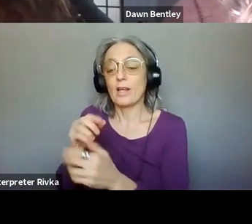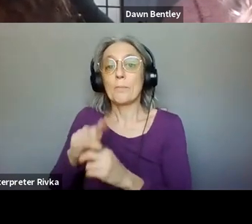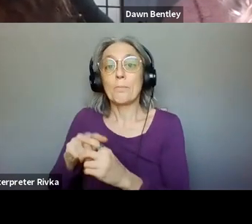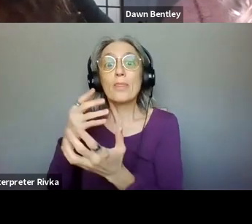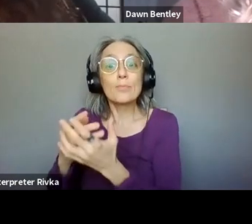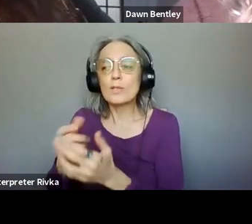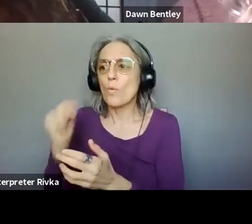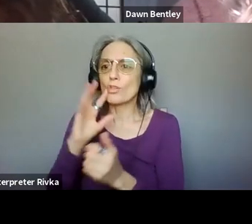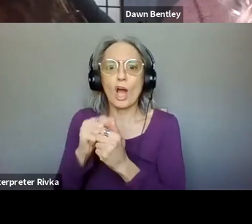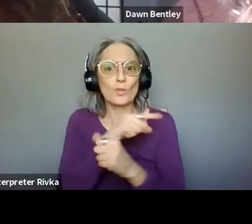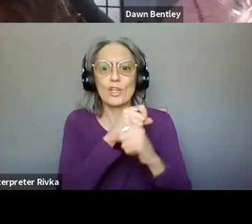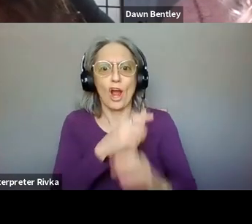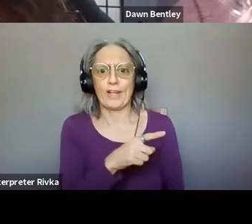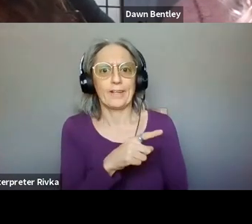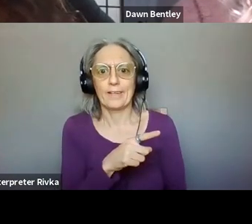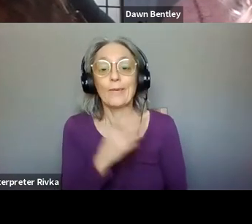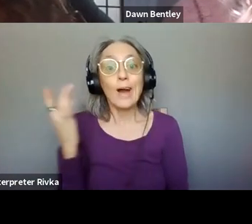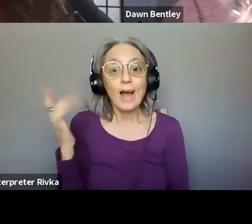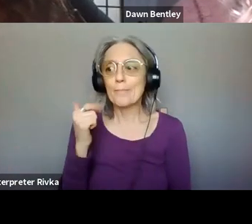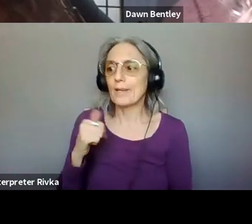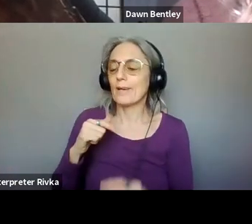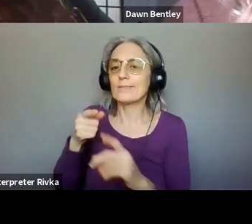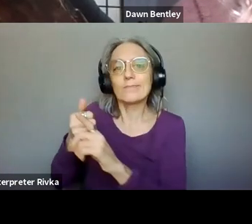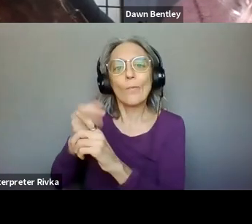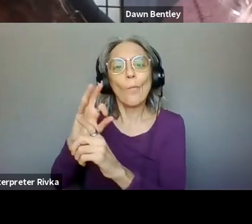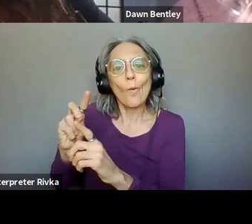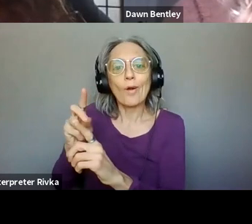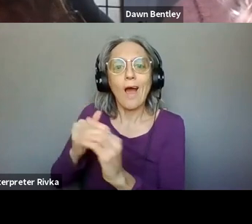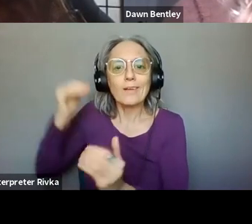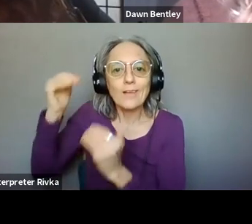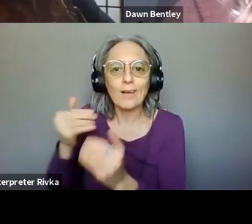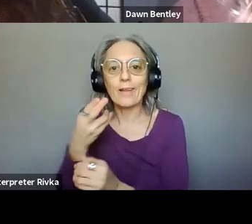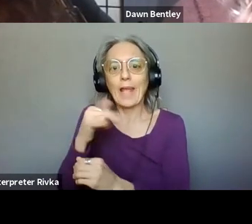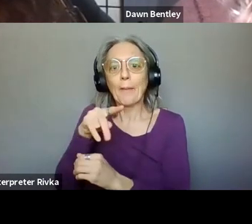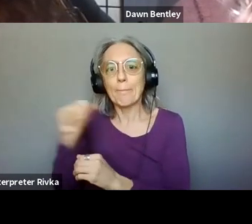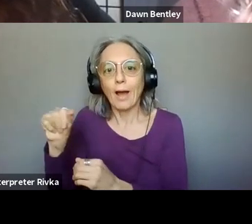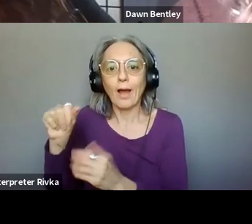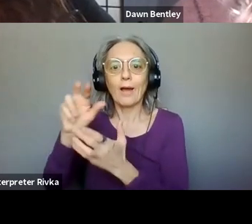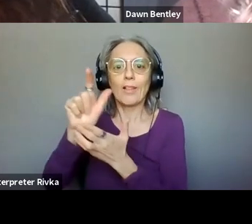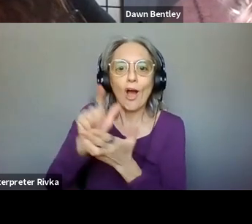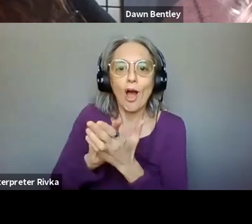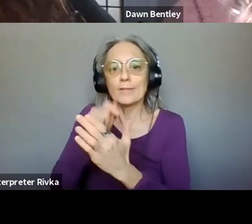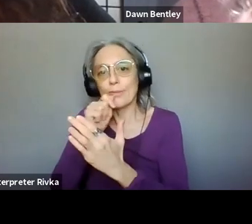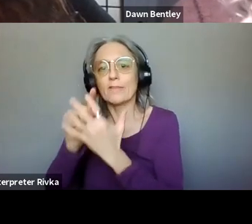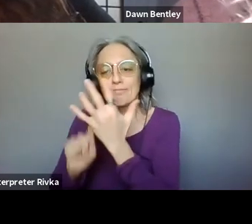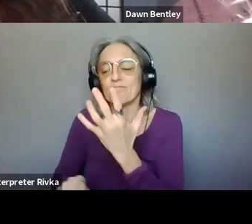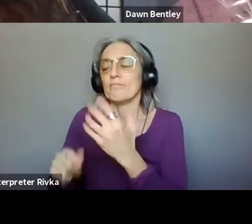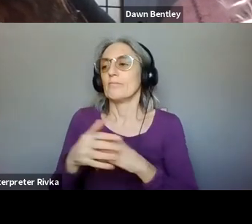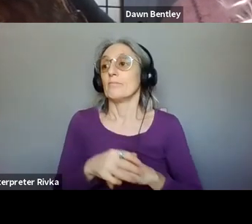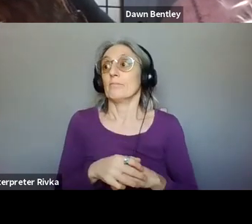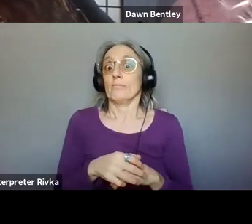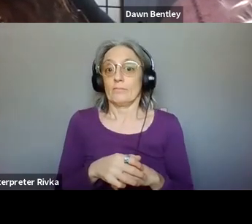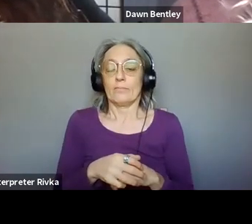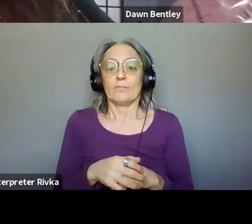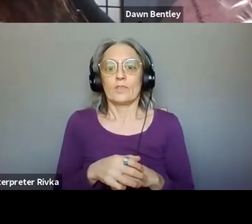them because the ward is an adult and HIPAA compliance and all that sort of stuff. And there is sometimes a lot of